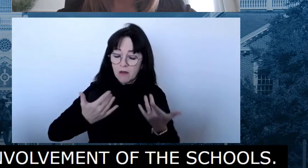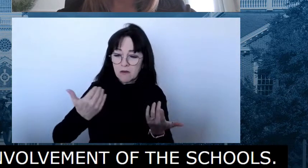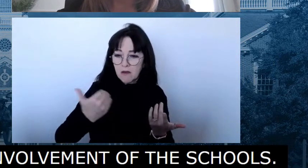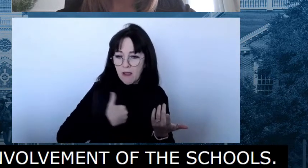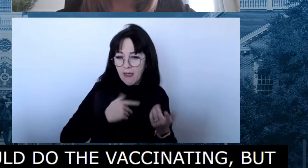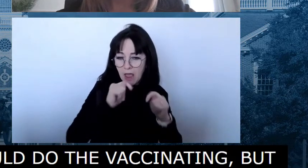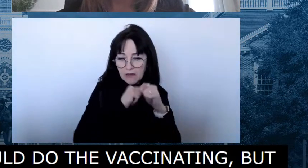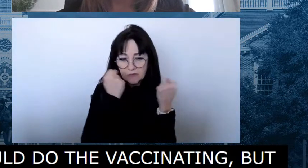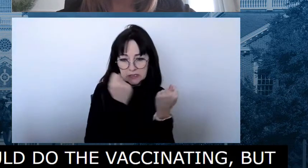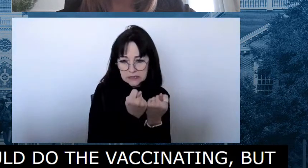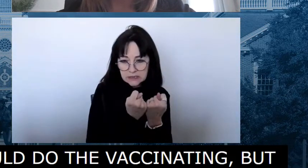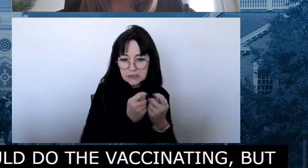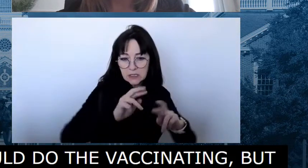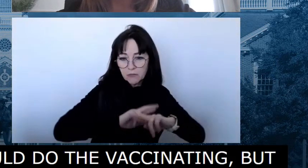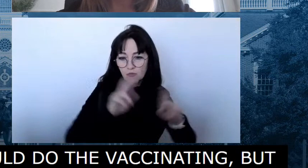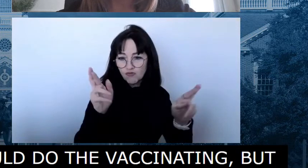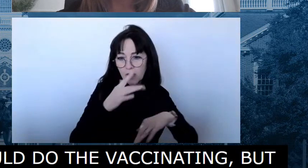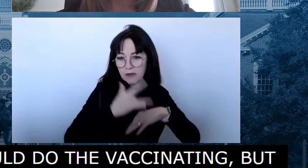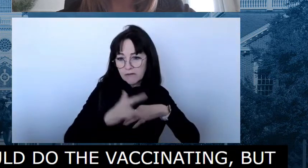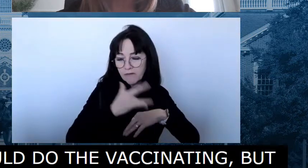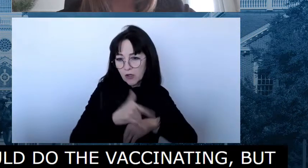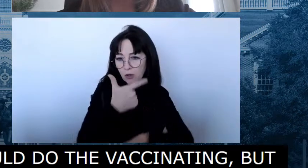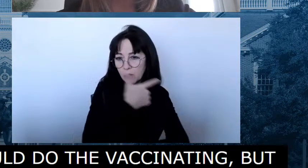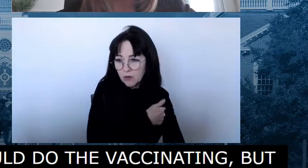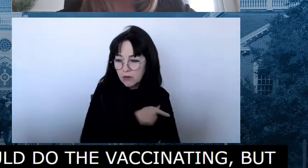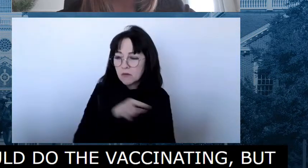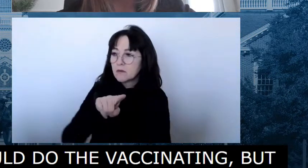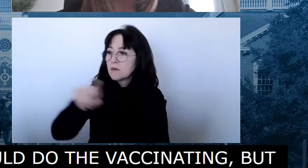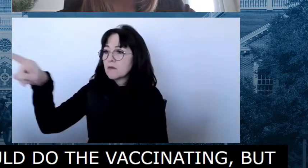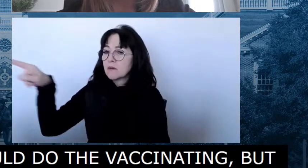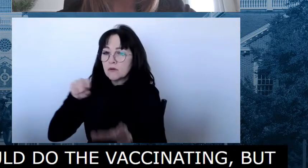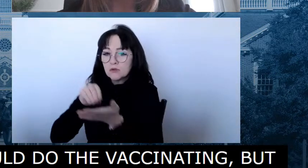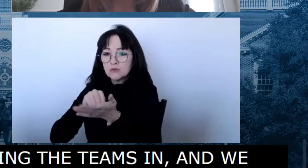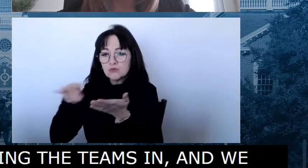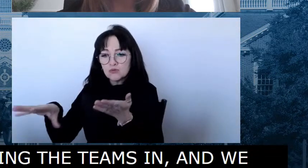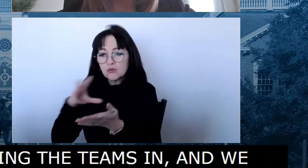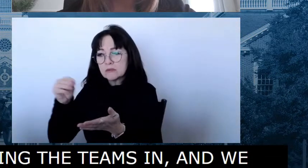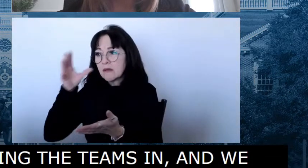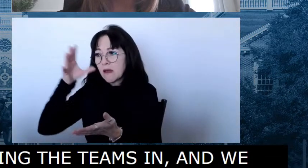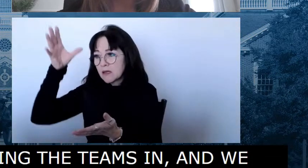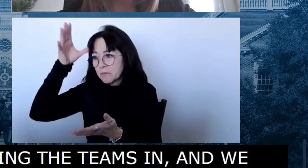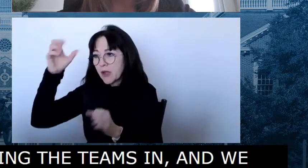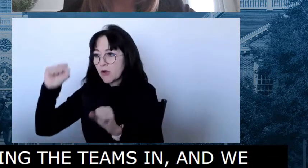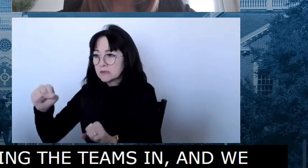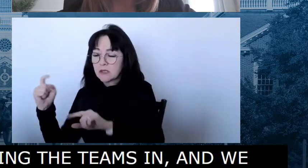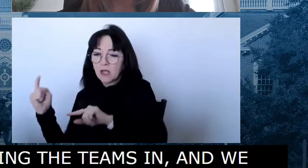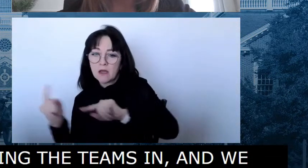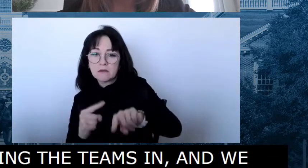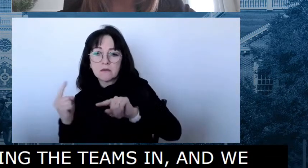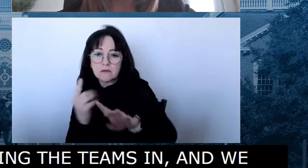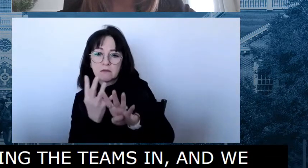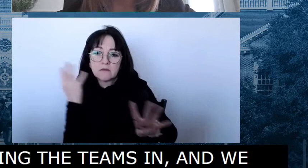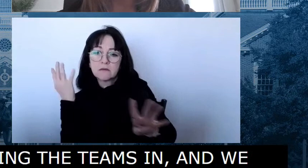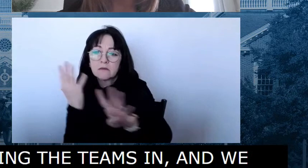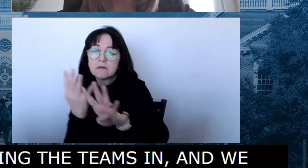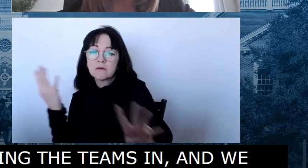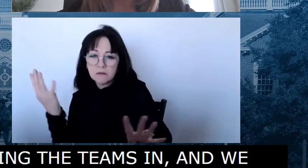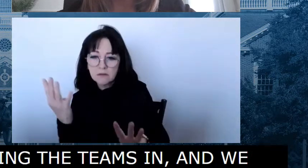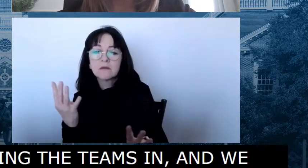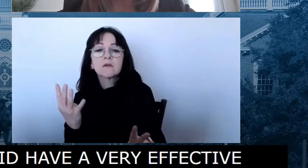and partnerships with pharmacies. We did have a very effective partnership in getting our teachers and school